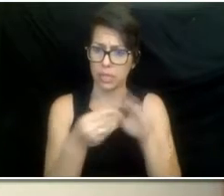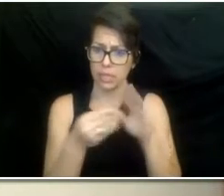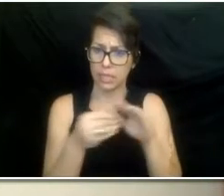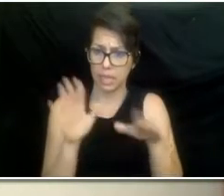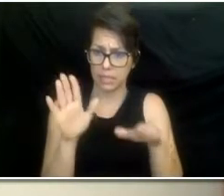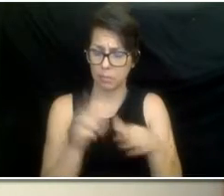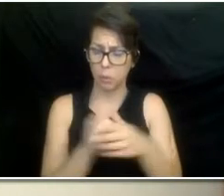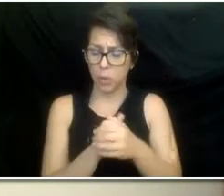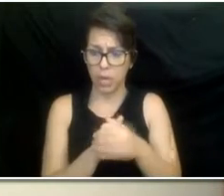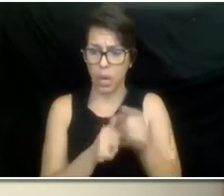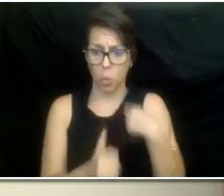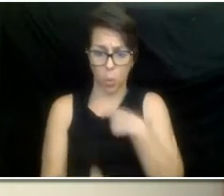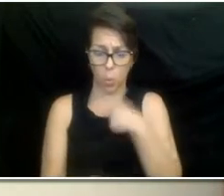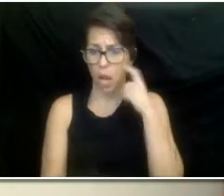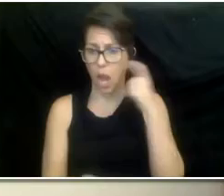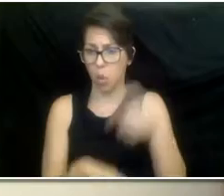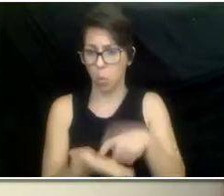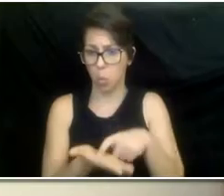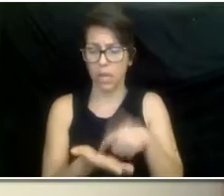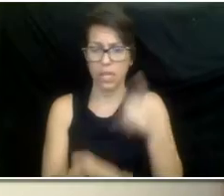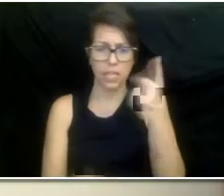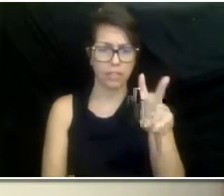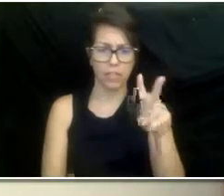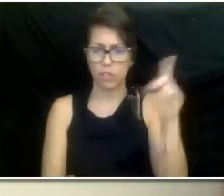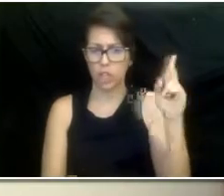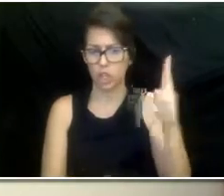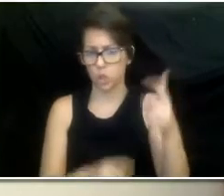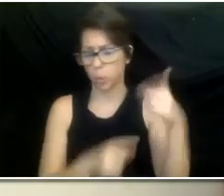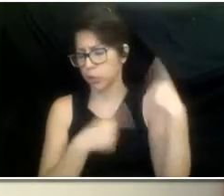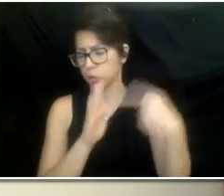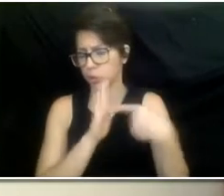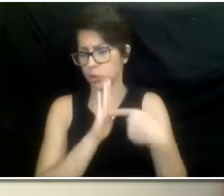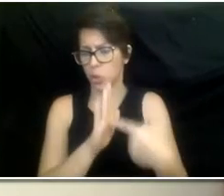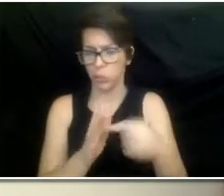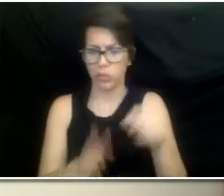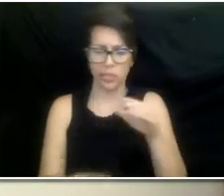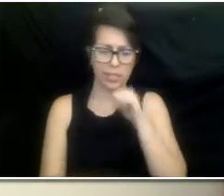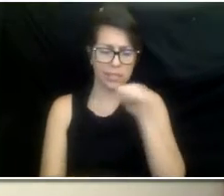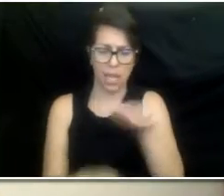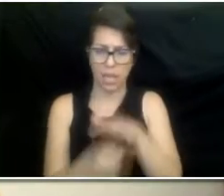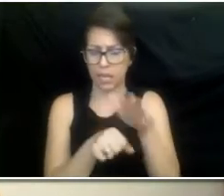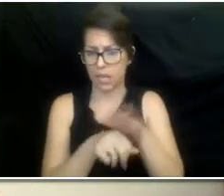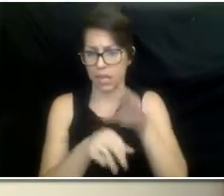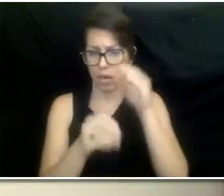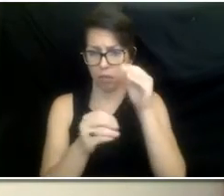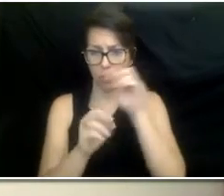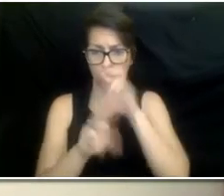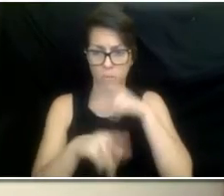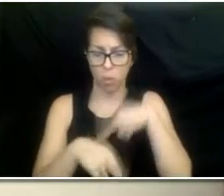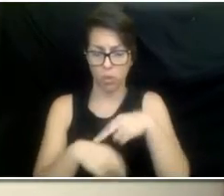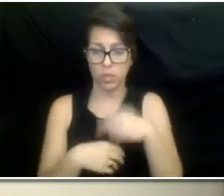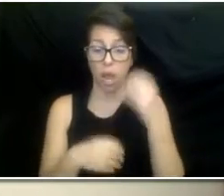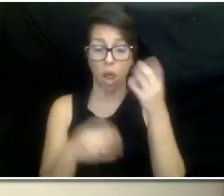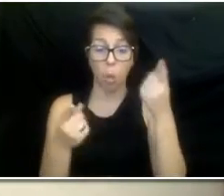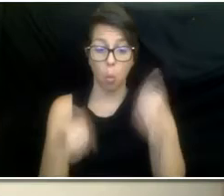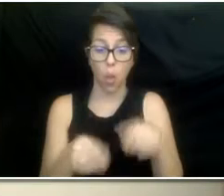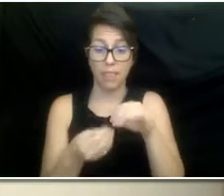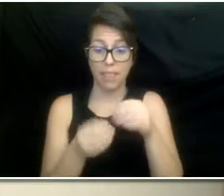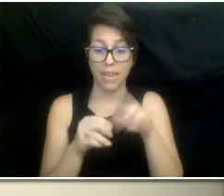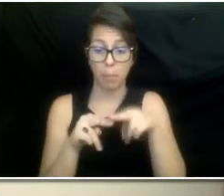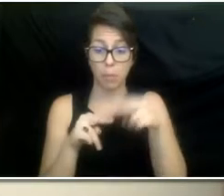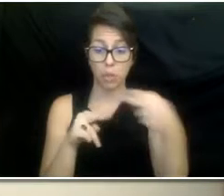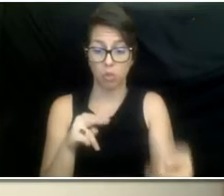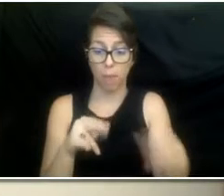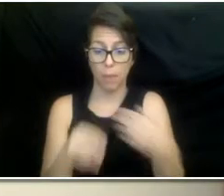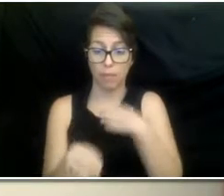she said clearly in her testimony we're not taking it to mean that oh the numbers have dropped so therefore DV